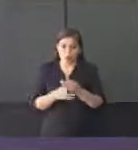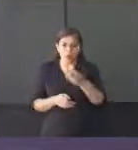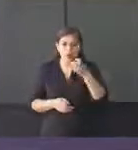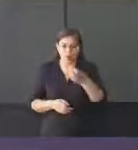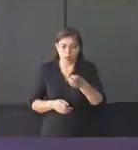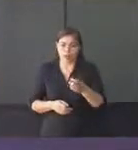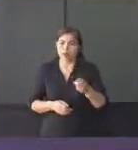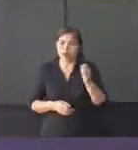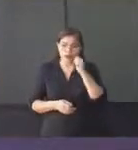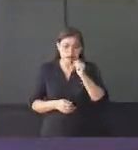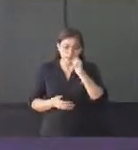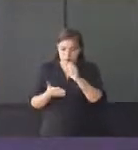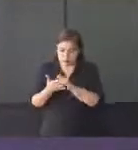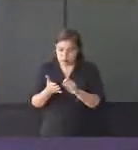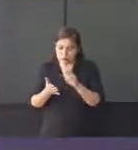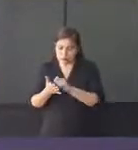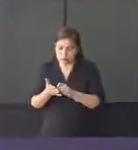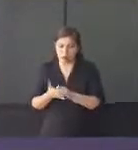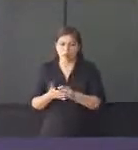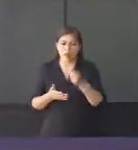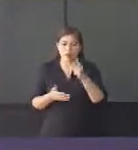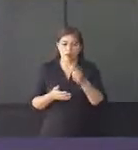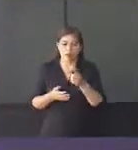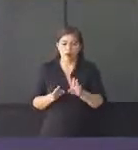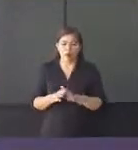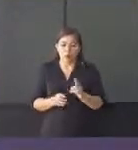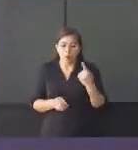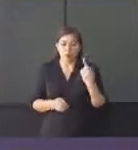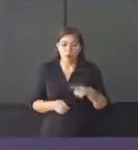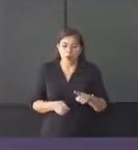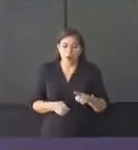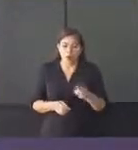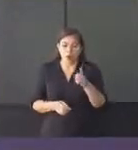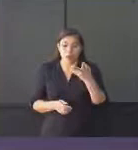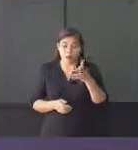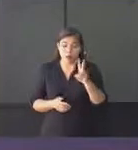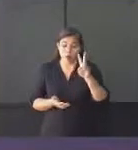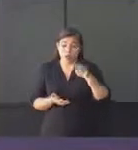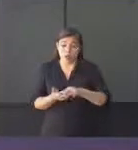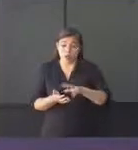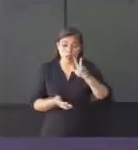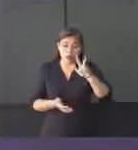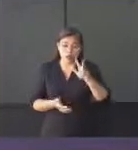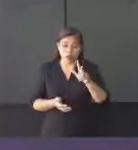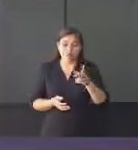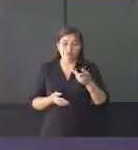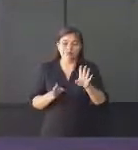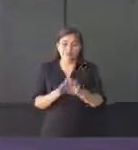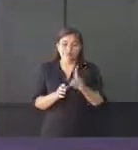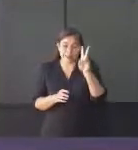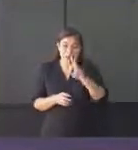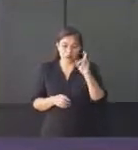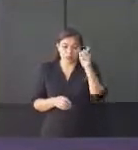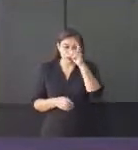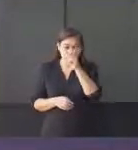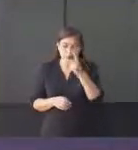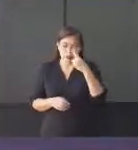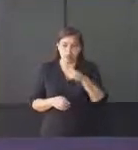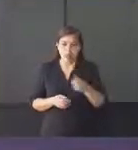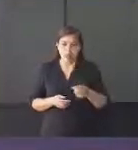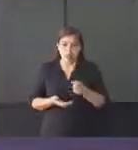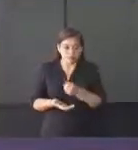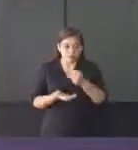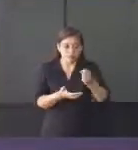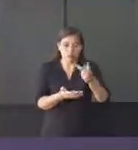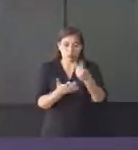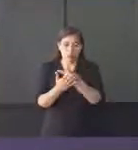and integration of migrants. But this has been affected by the executive orders of 2018